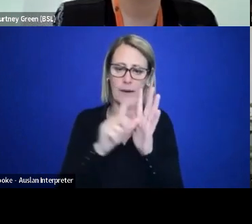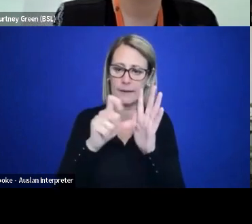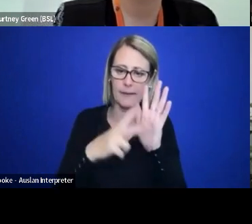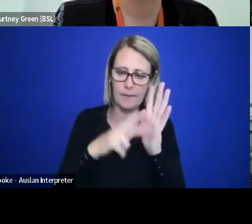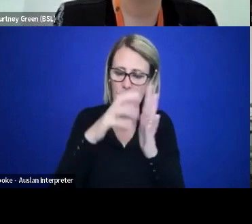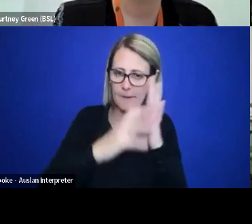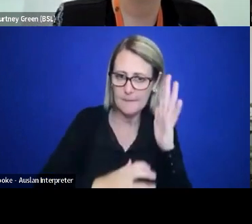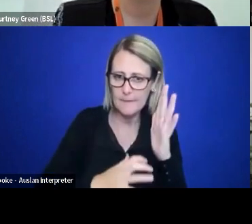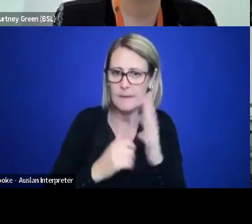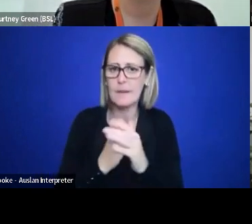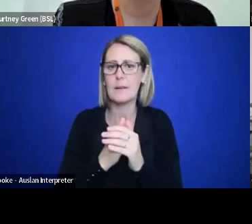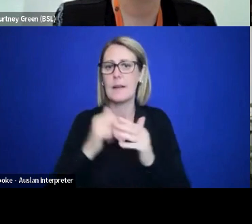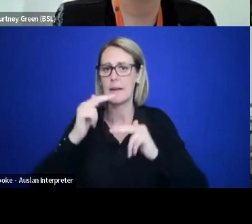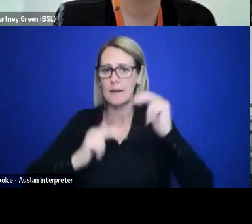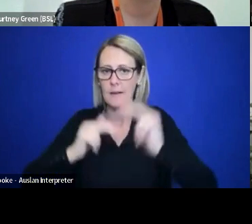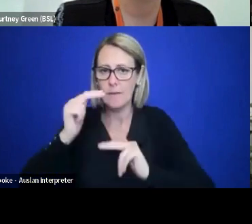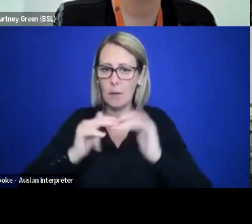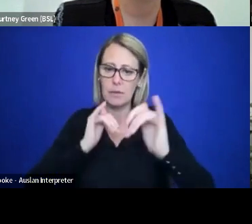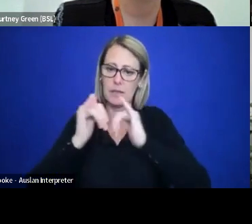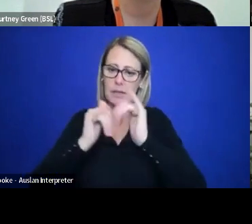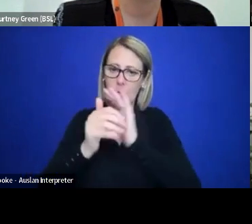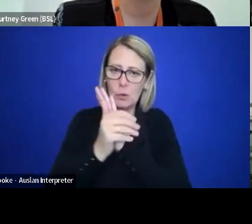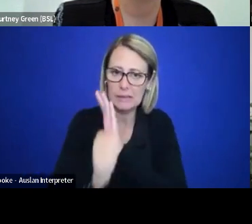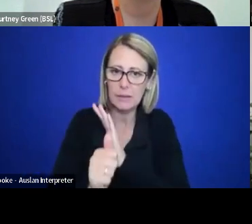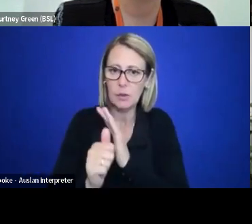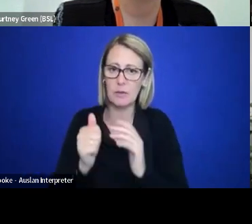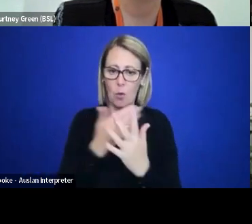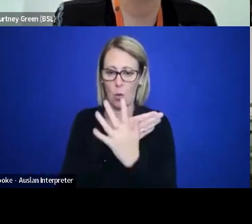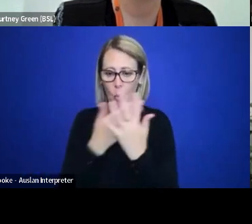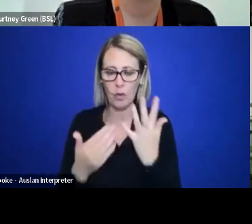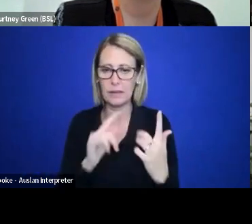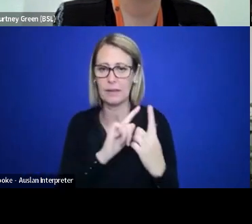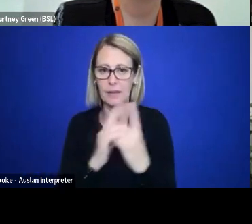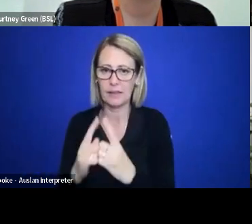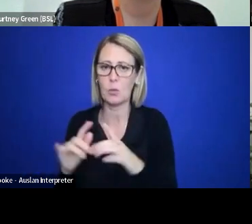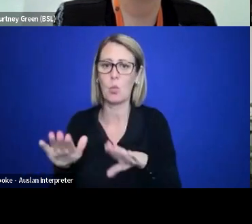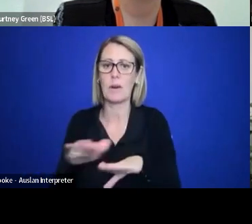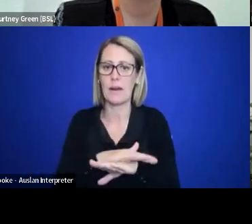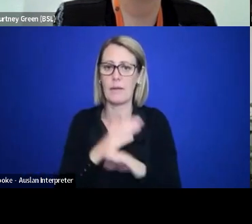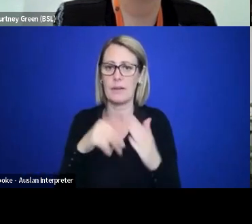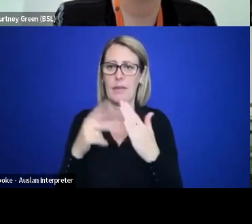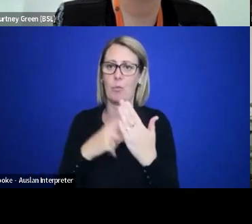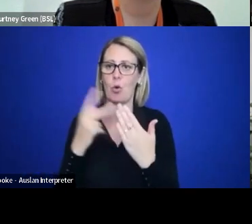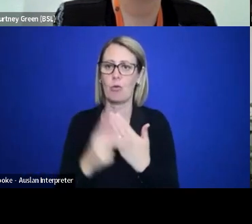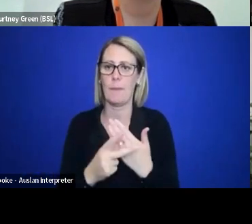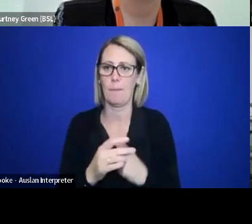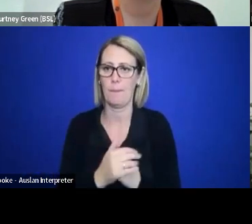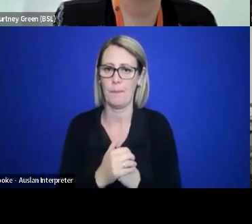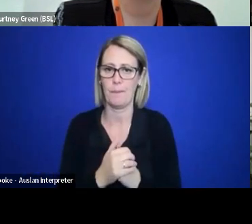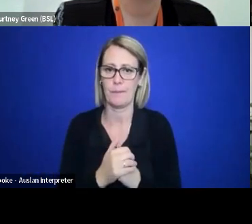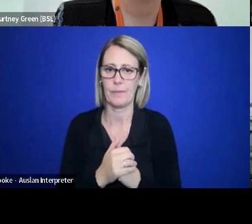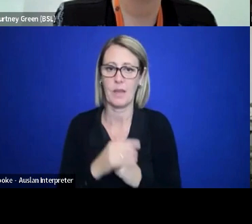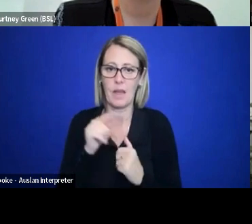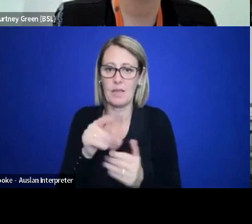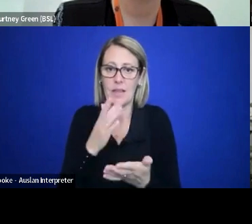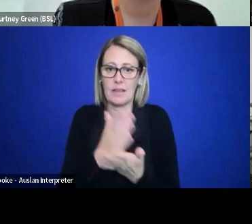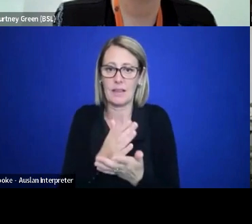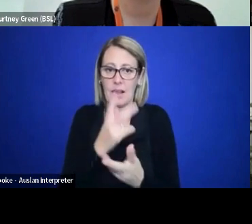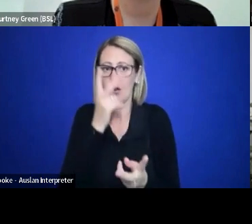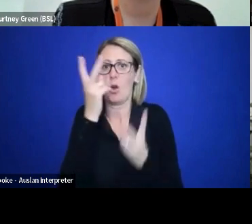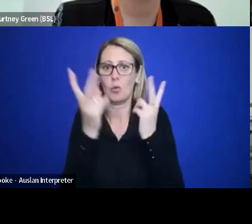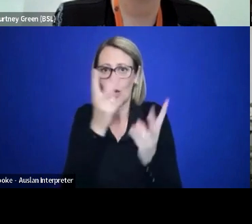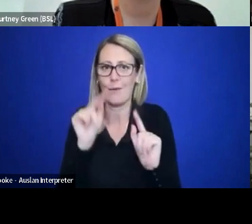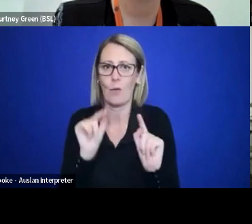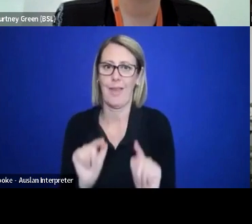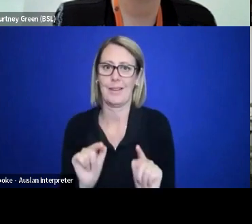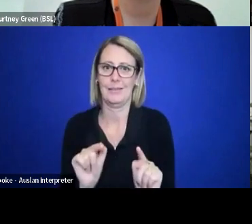and developing interview skills. So all of these were covered during this program, and that's exactly what I was looking for. I